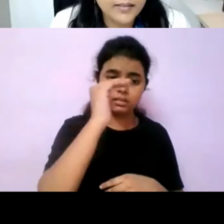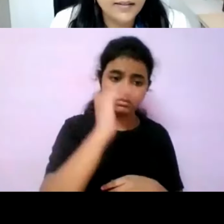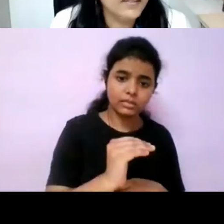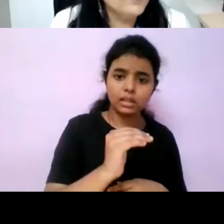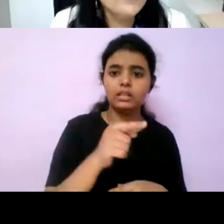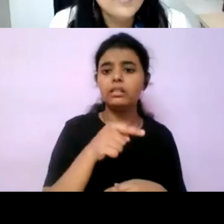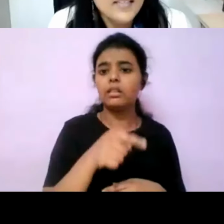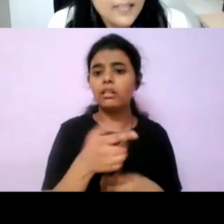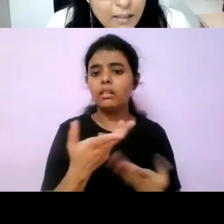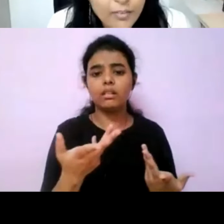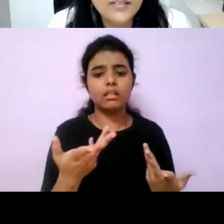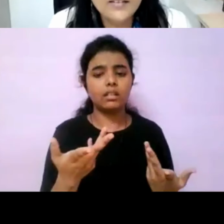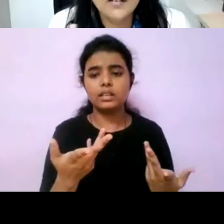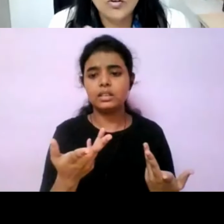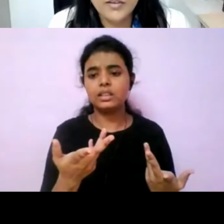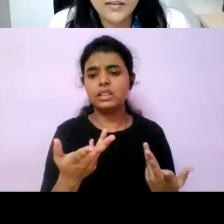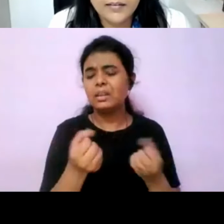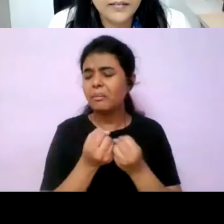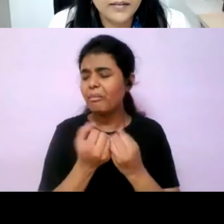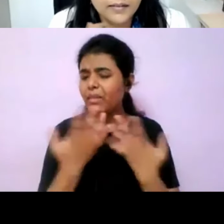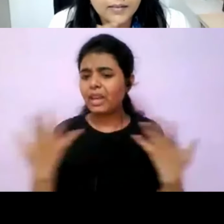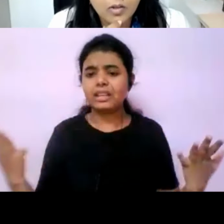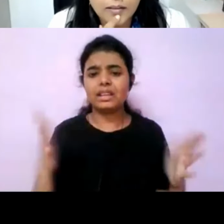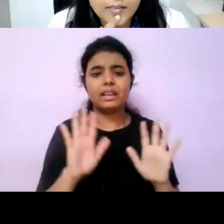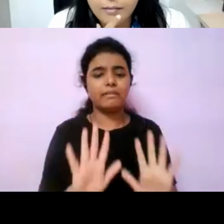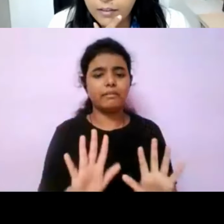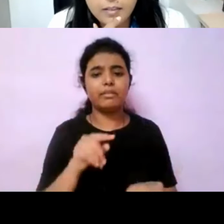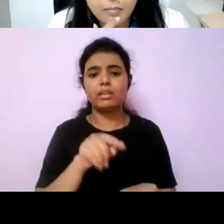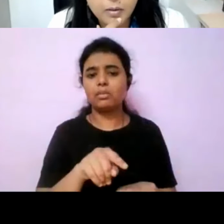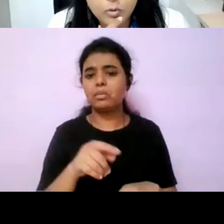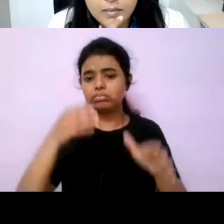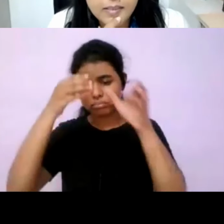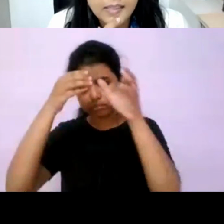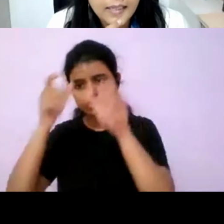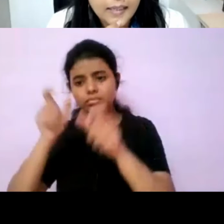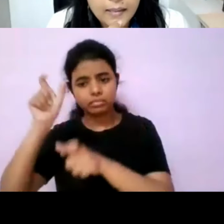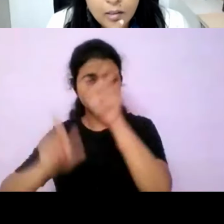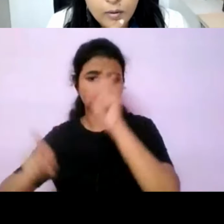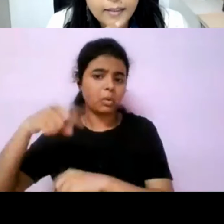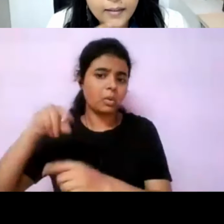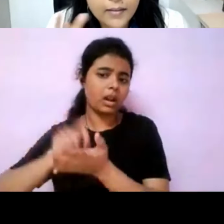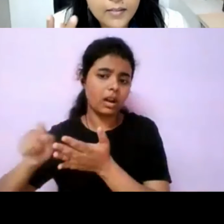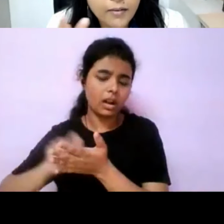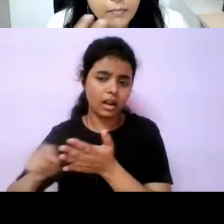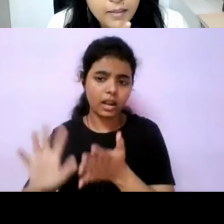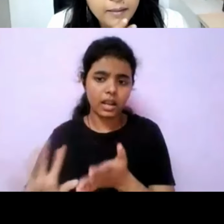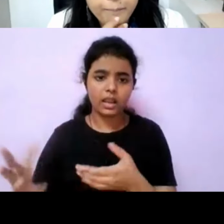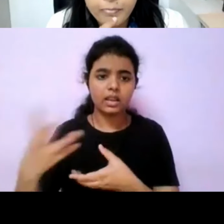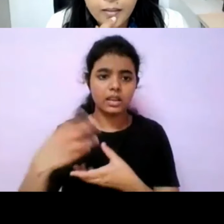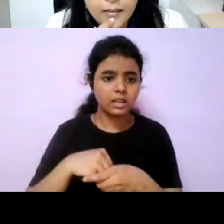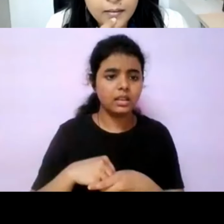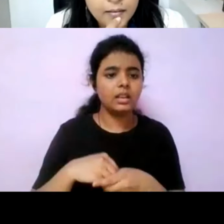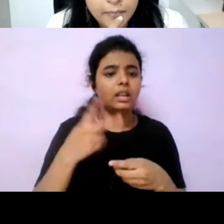worse than death. And several of our scholars have written about this, including